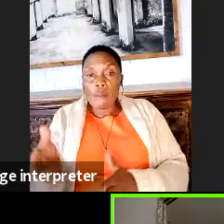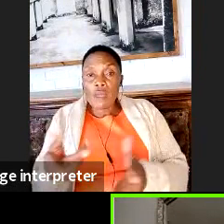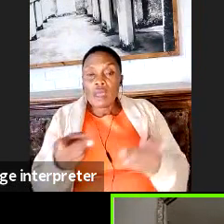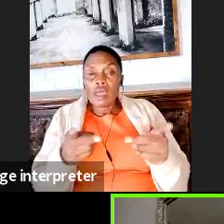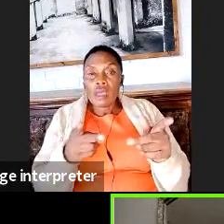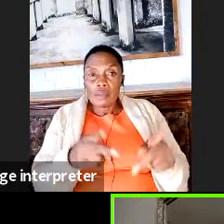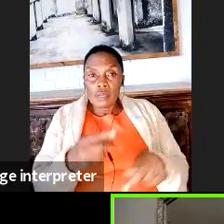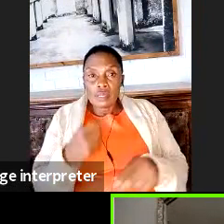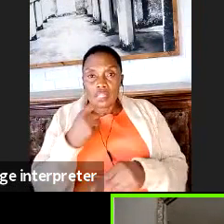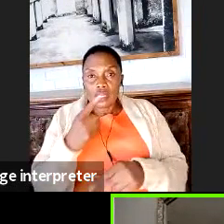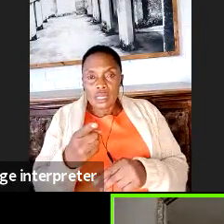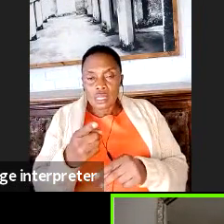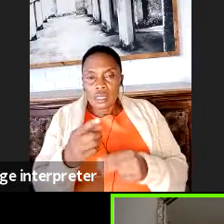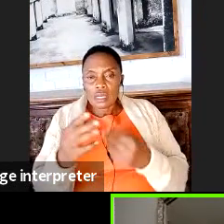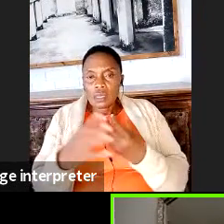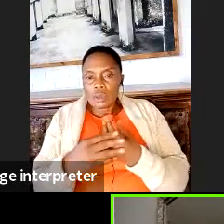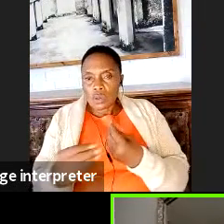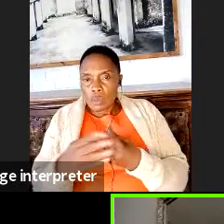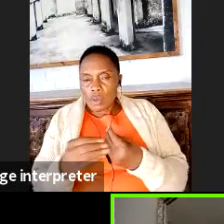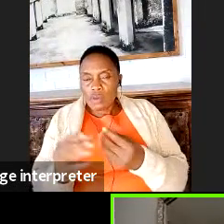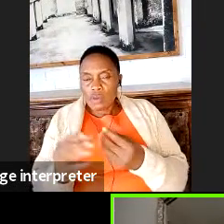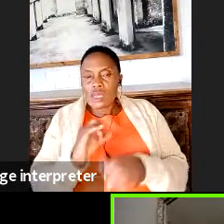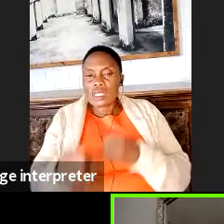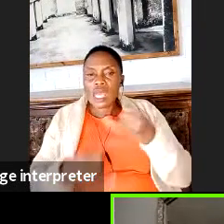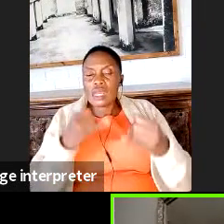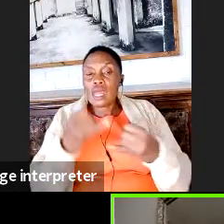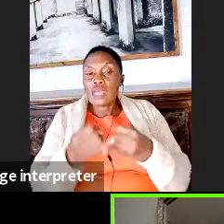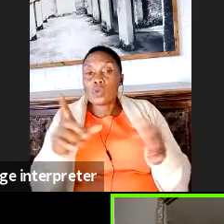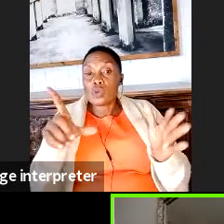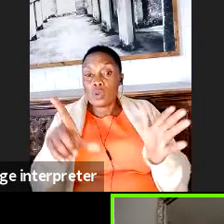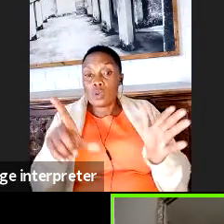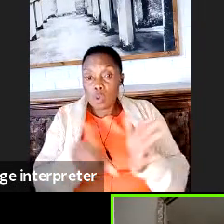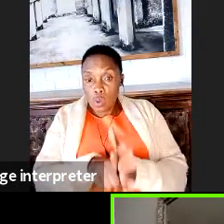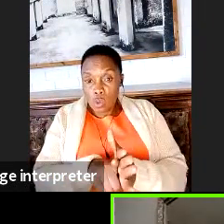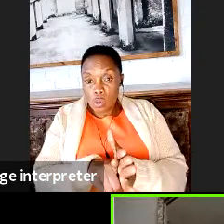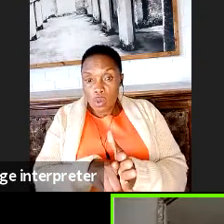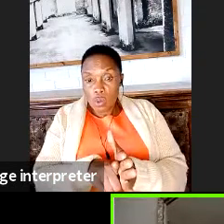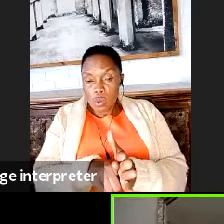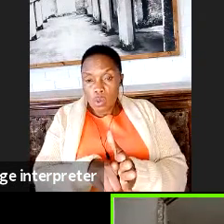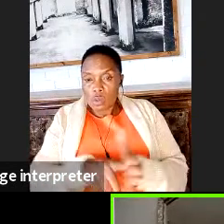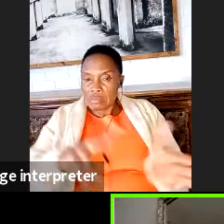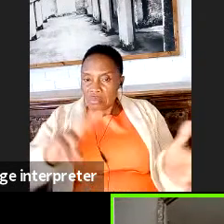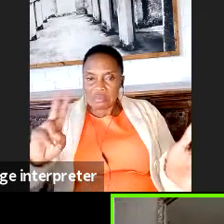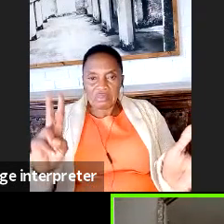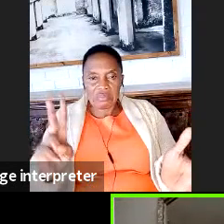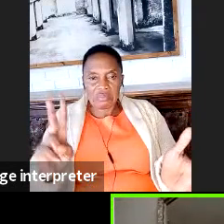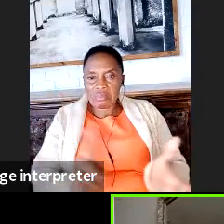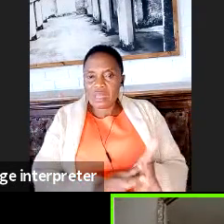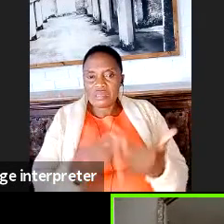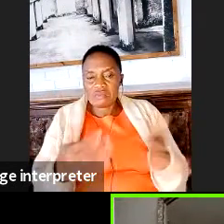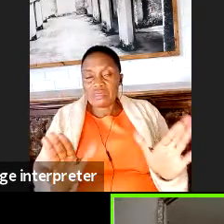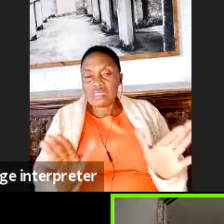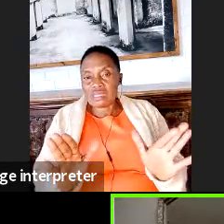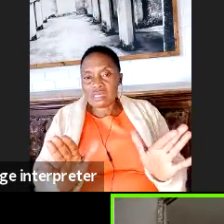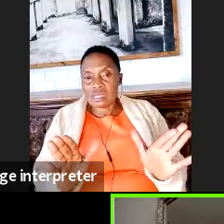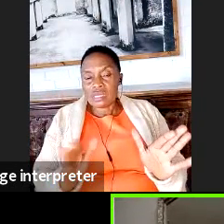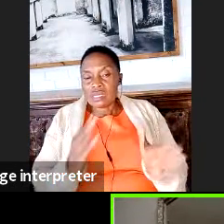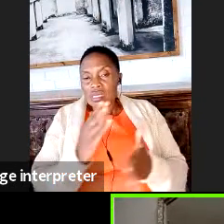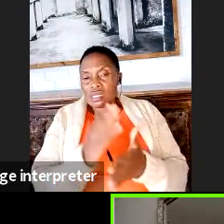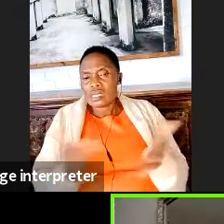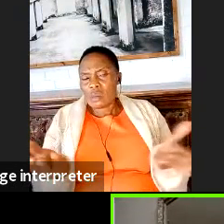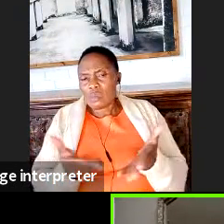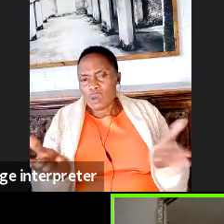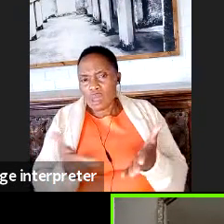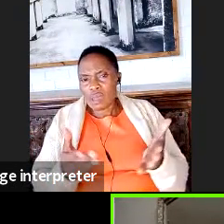there's a replications of international laws, or laws that has been passed somewhere else, especially those with